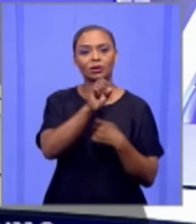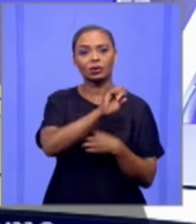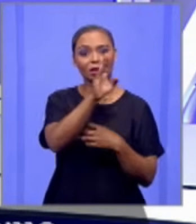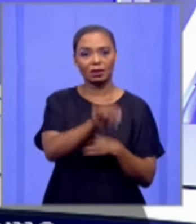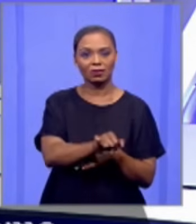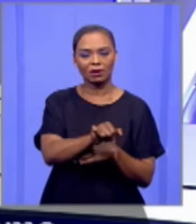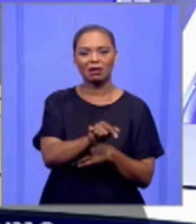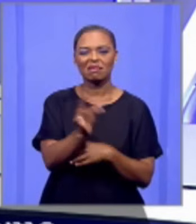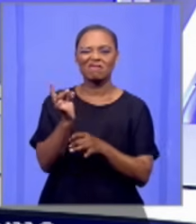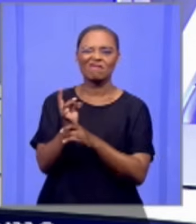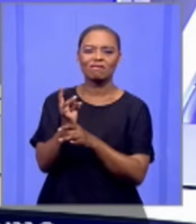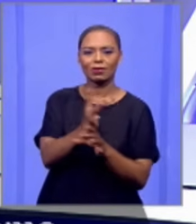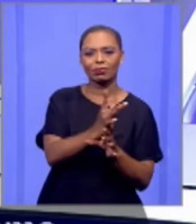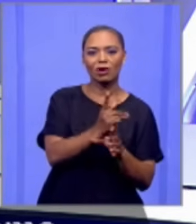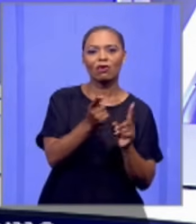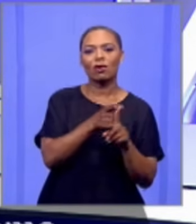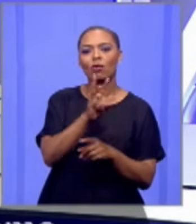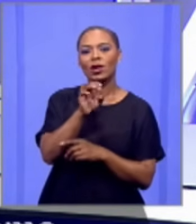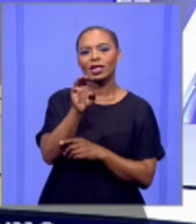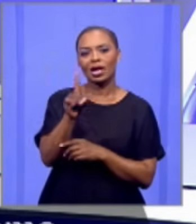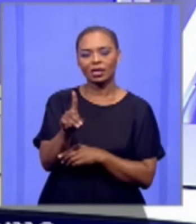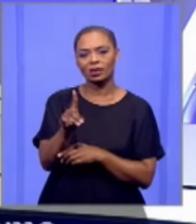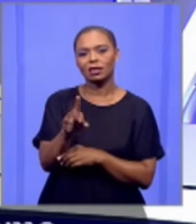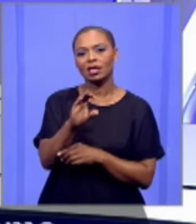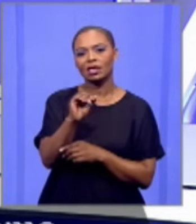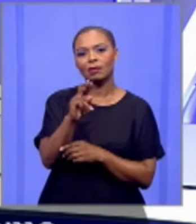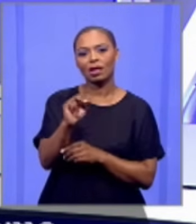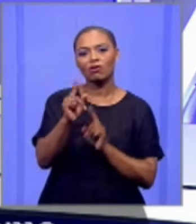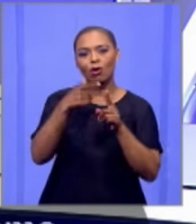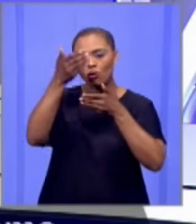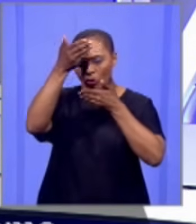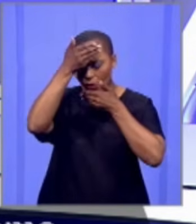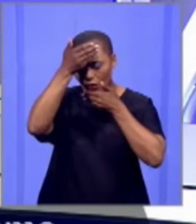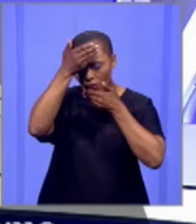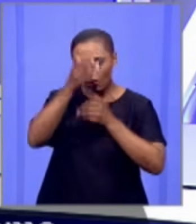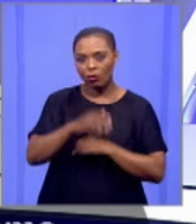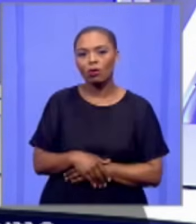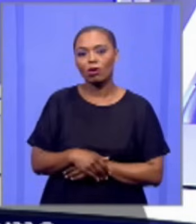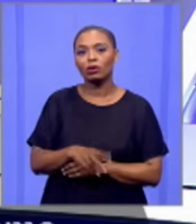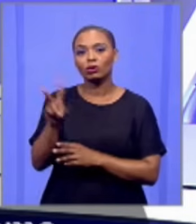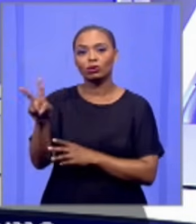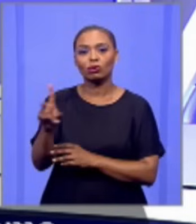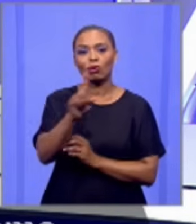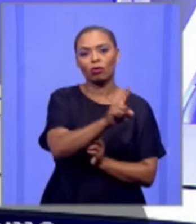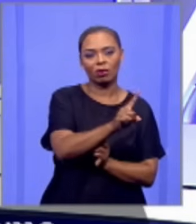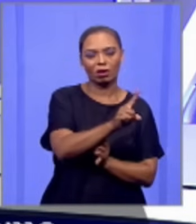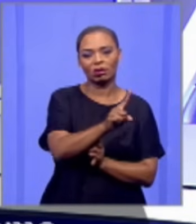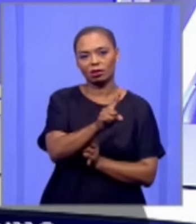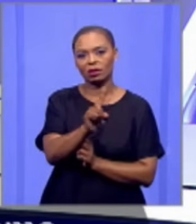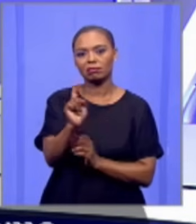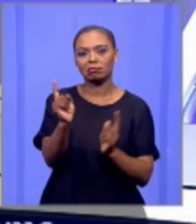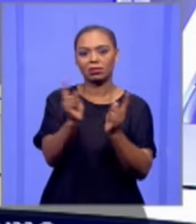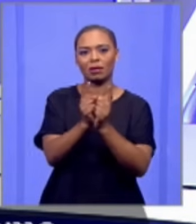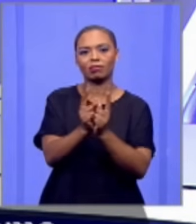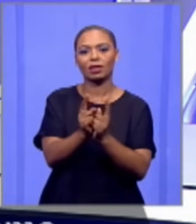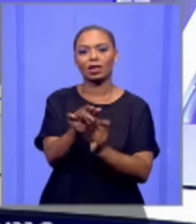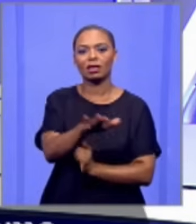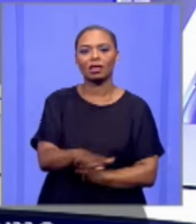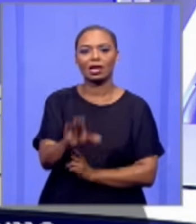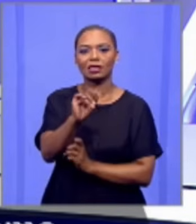se setlile ke sehlopha sa Wydad Casablanca sa Morocco ka dino tše 2-1 leotong la makgaolakgang